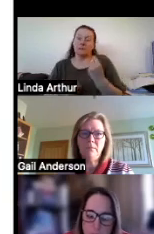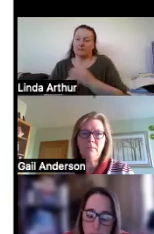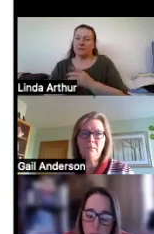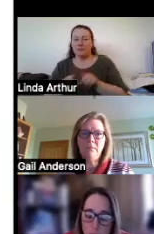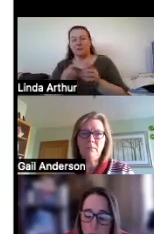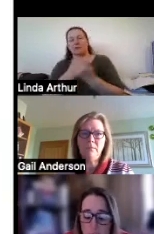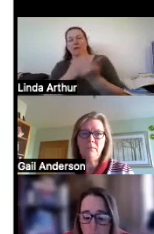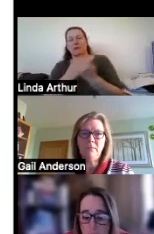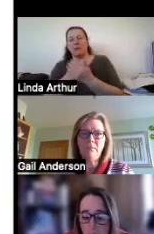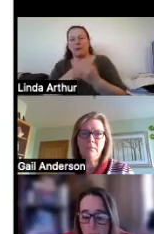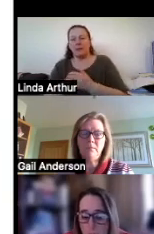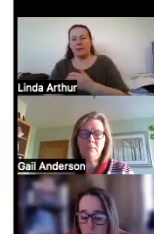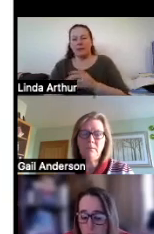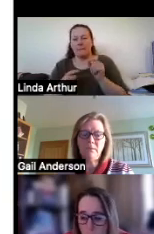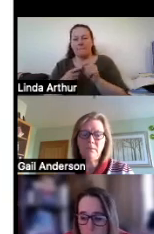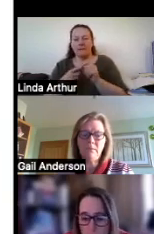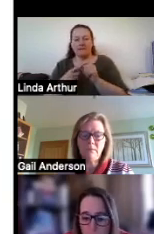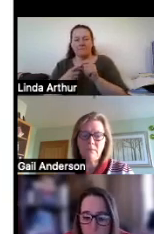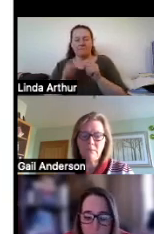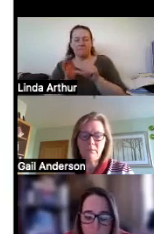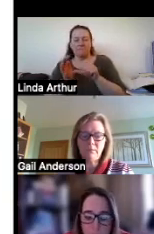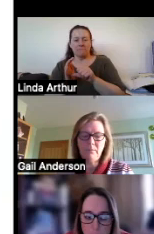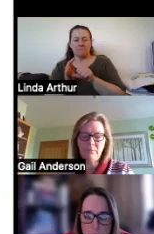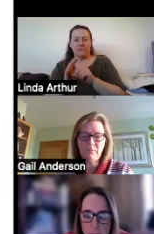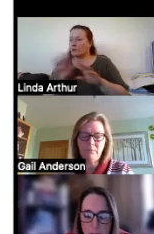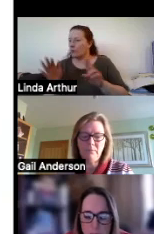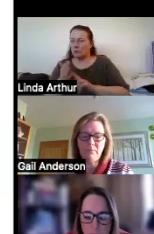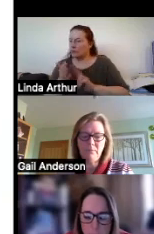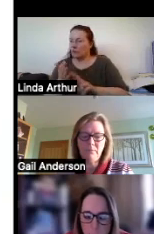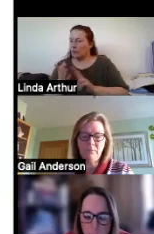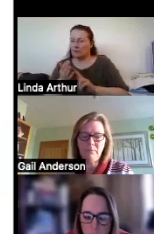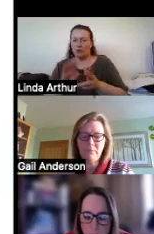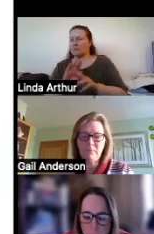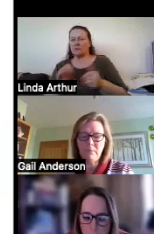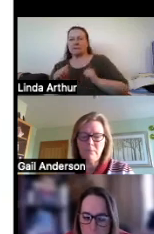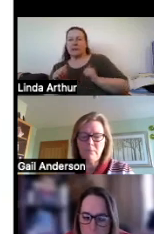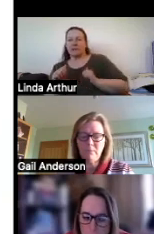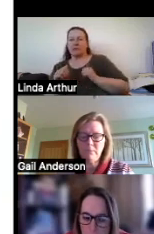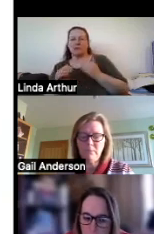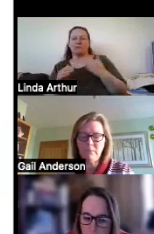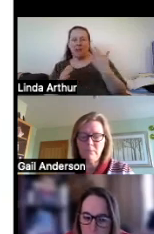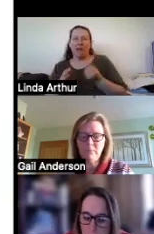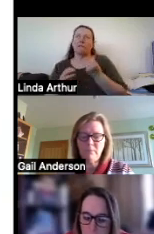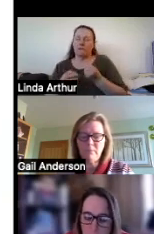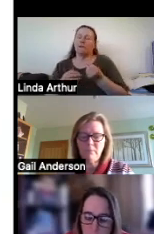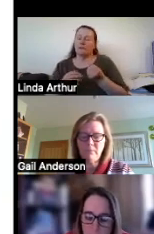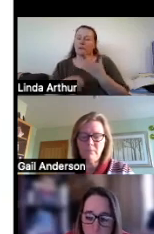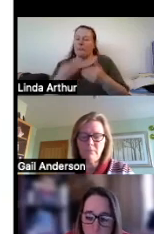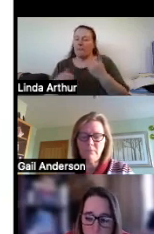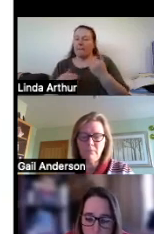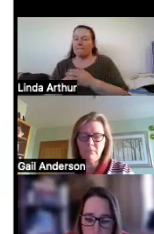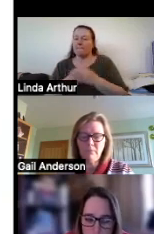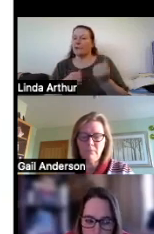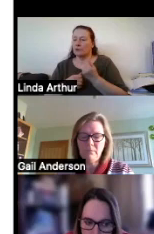problems, although they're described as common, are not normal or to be expected or put up with following pregnancy and childbirth, and they should